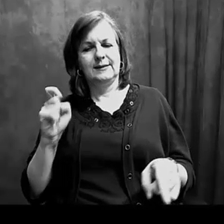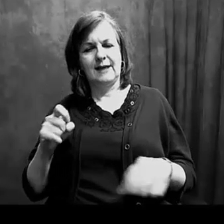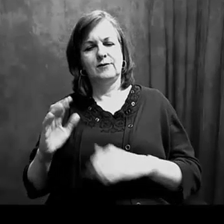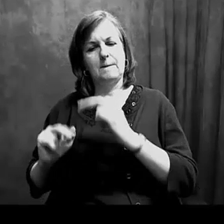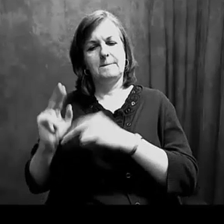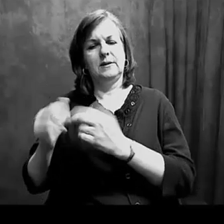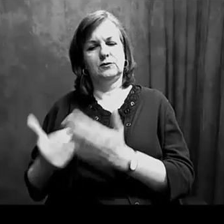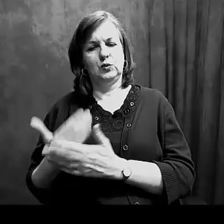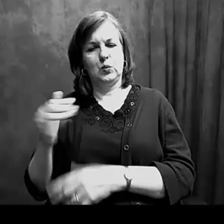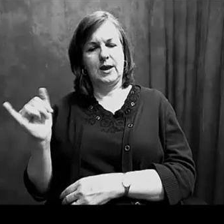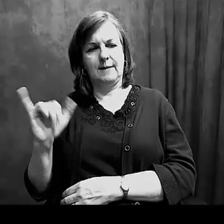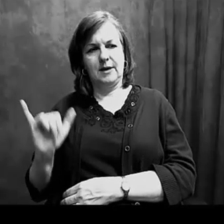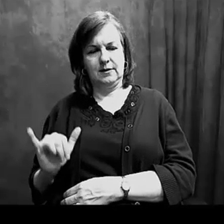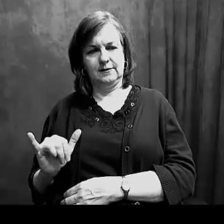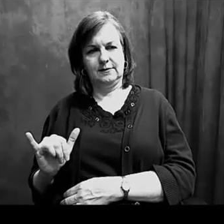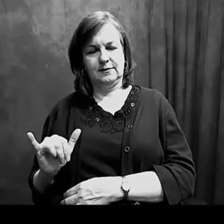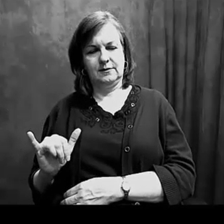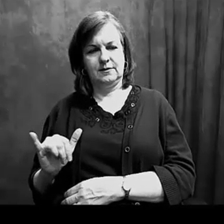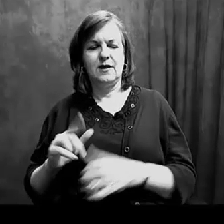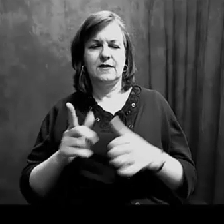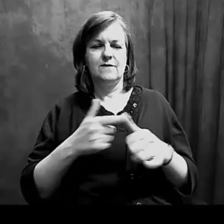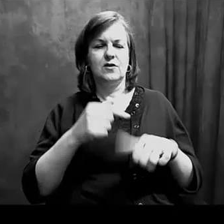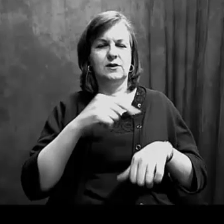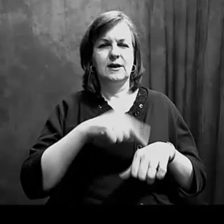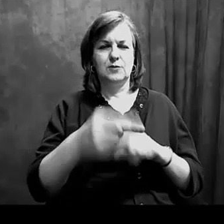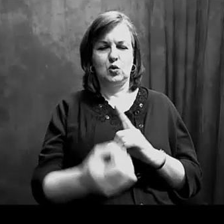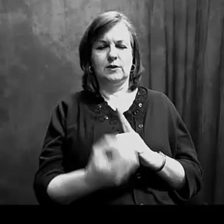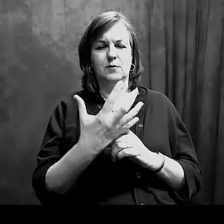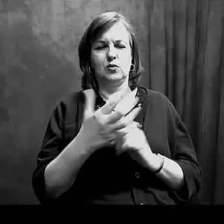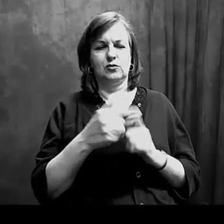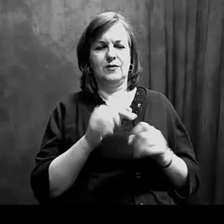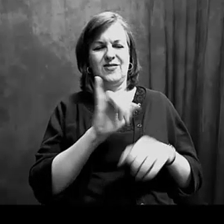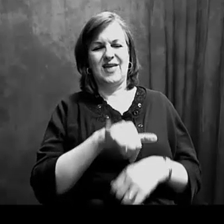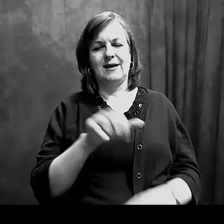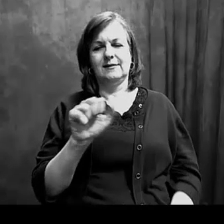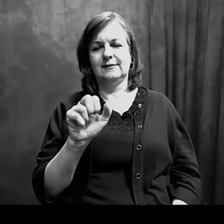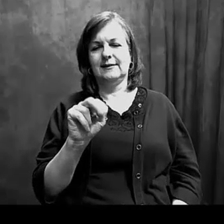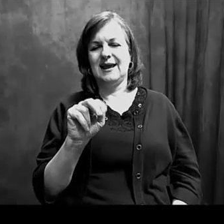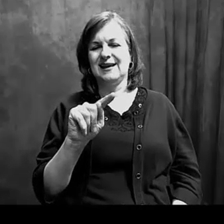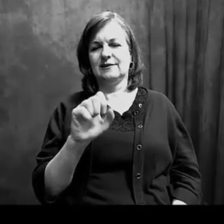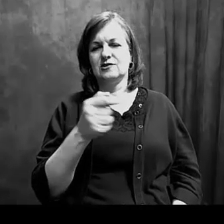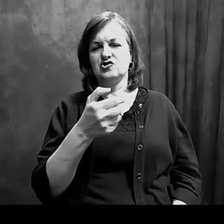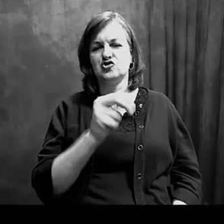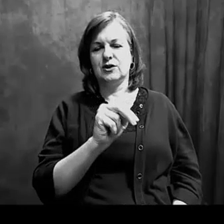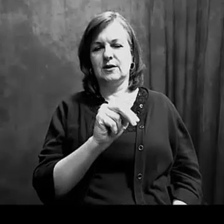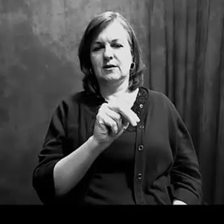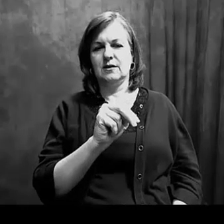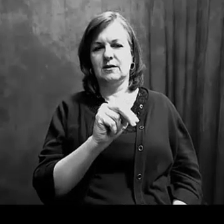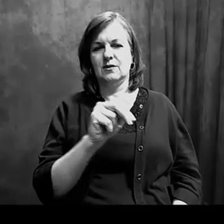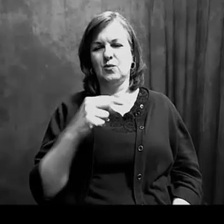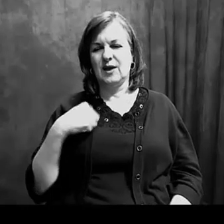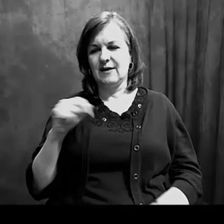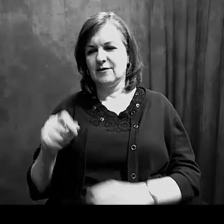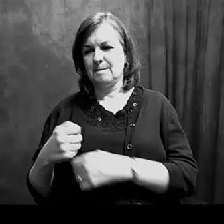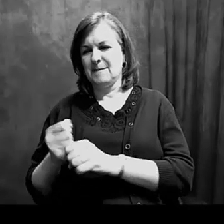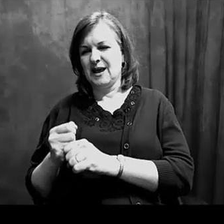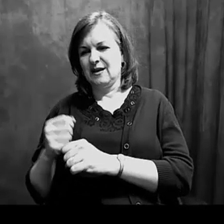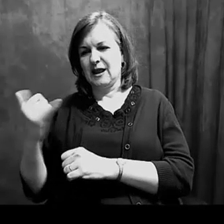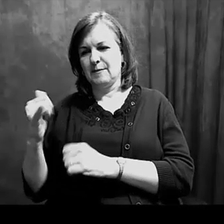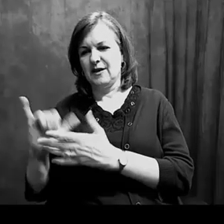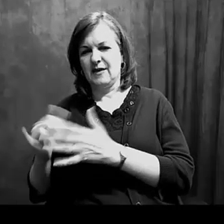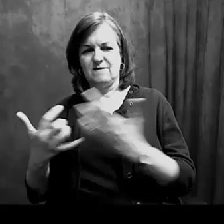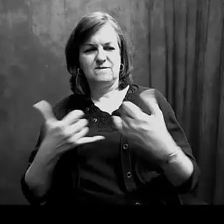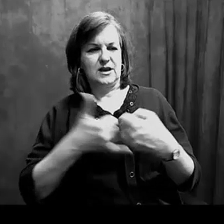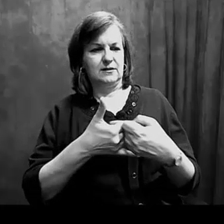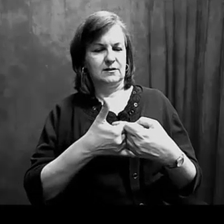antibodies. So the first exposure to an antigen, we have to find an antibody that's going to fit.